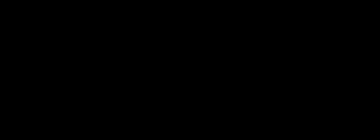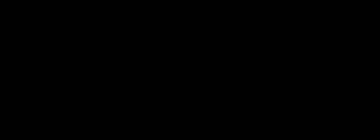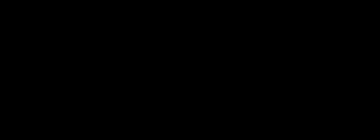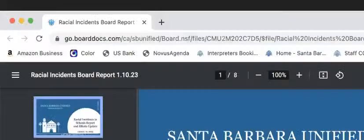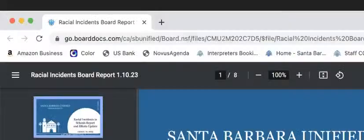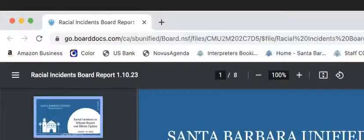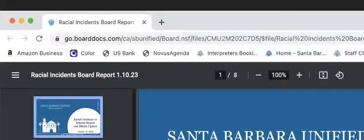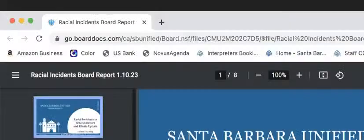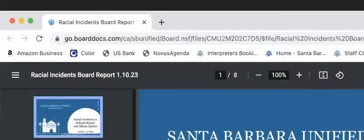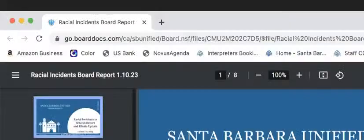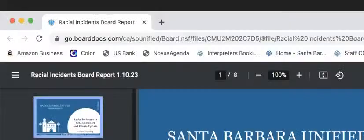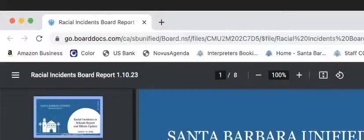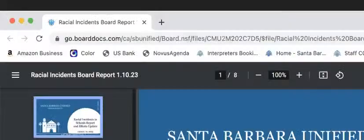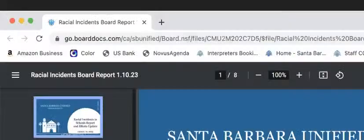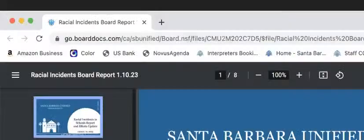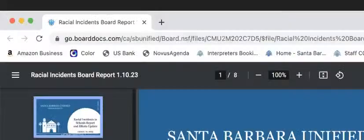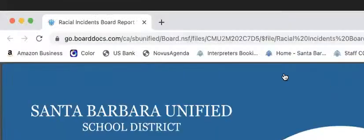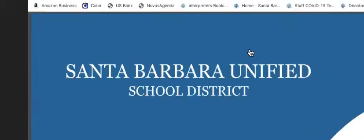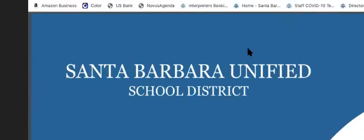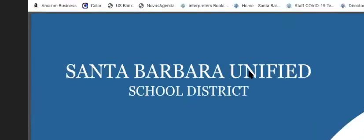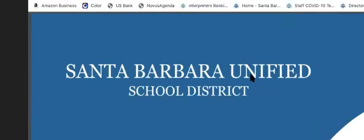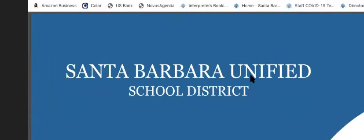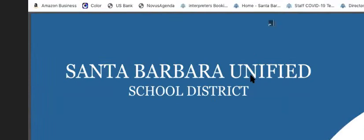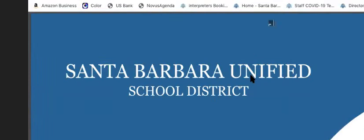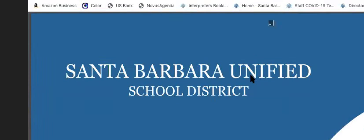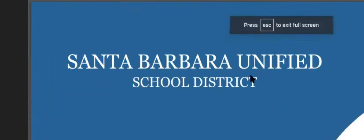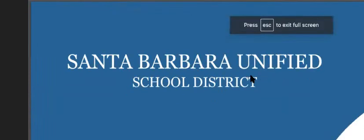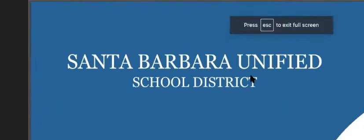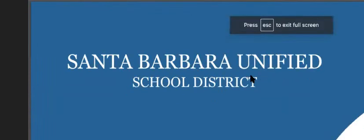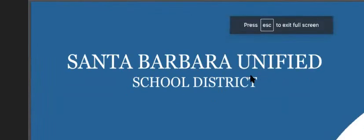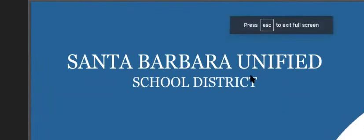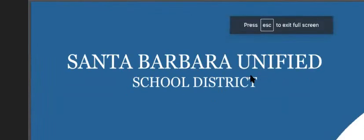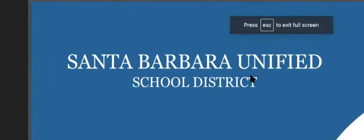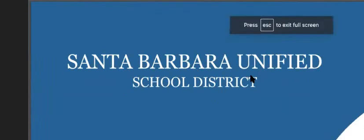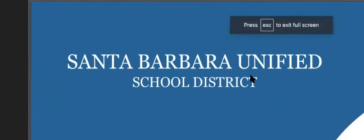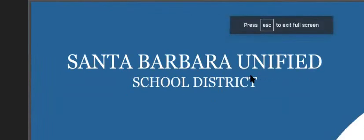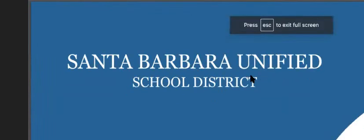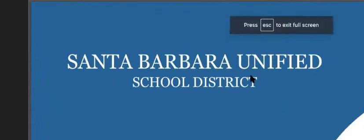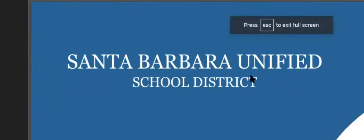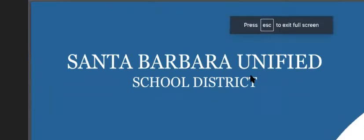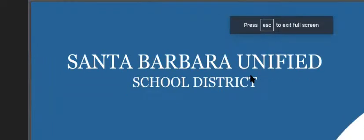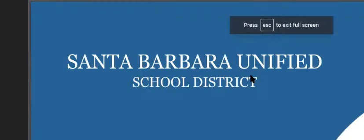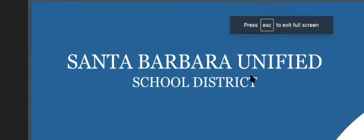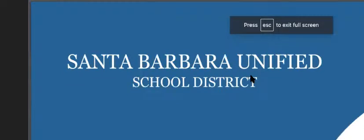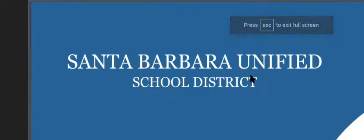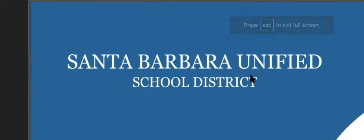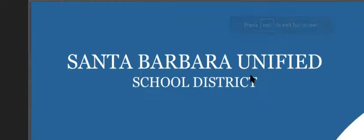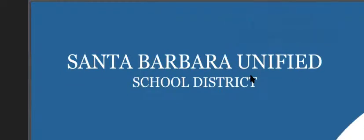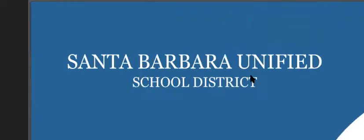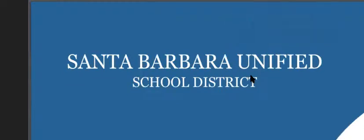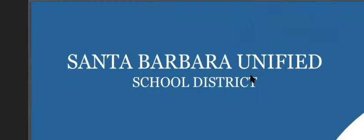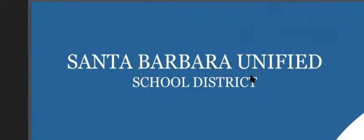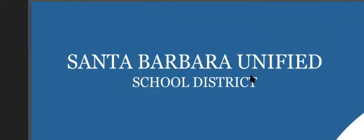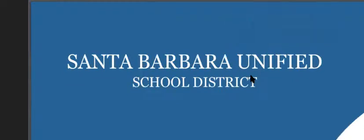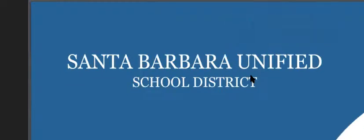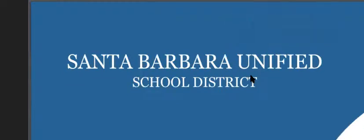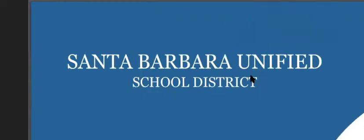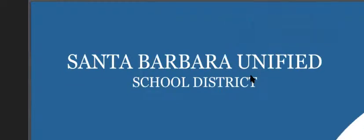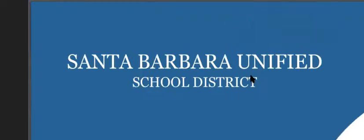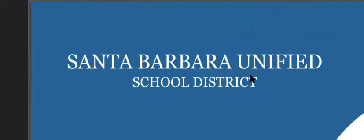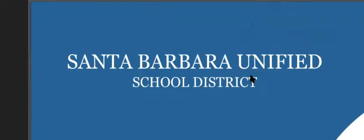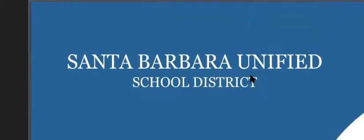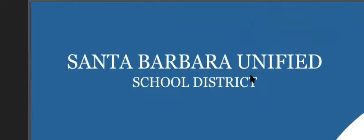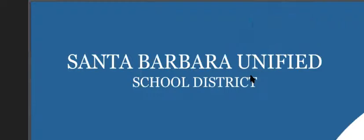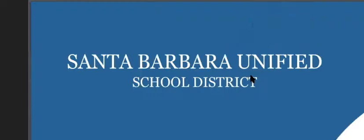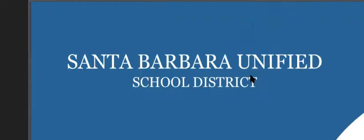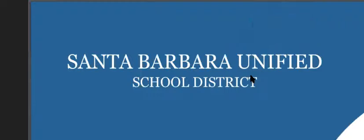For this item, of course, we have Ms. Kenya Edison, and she will go ahead and report. Of course, we've been on winter